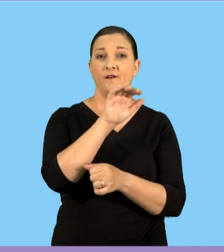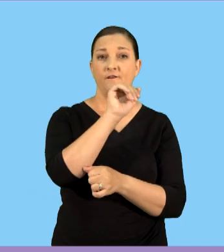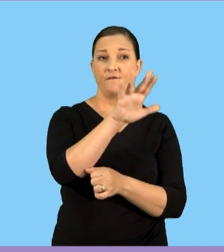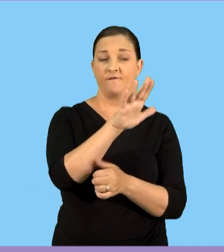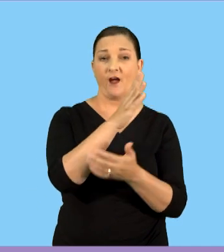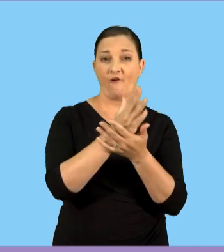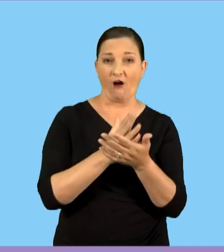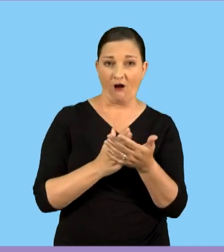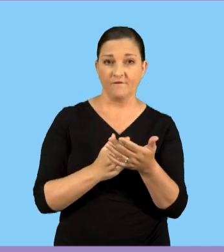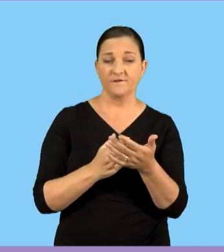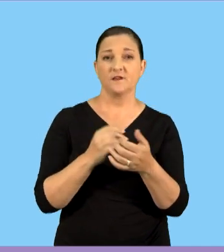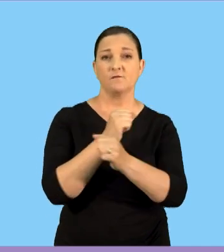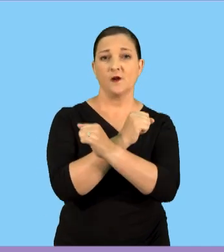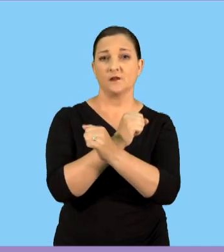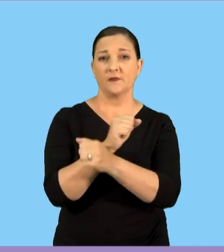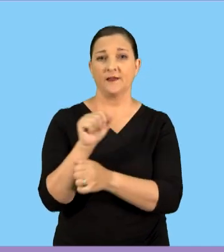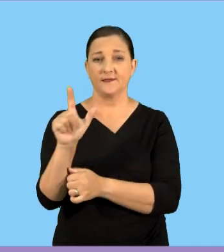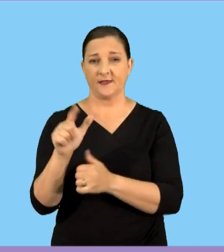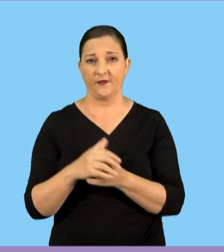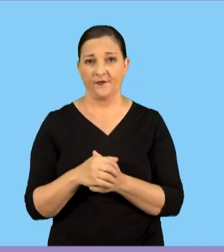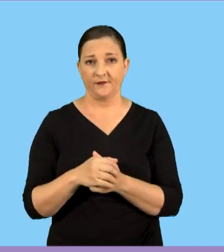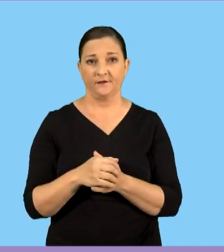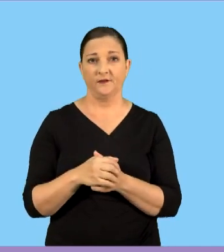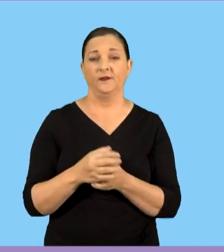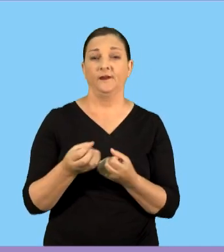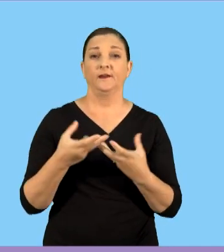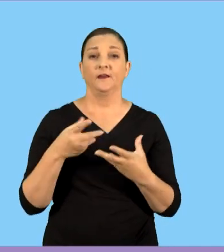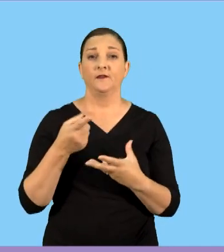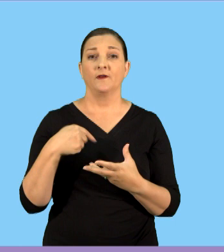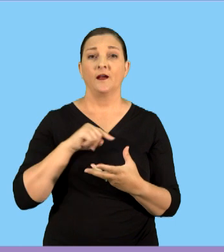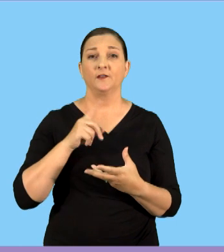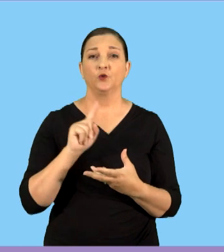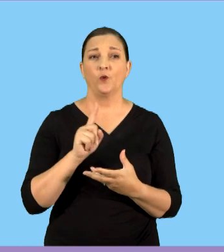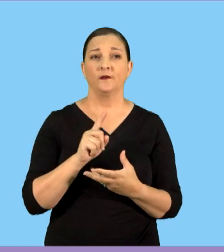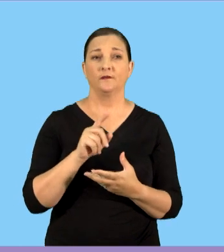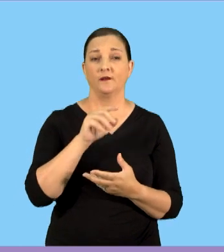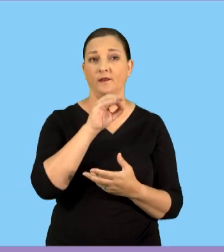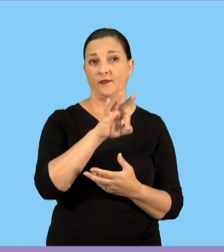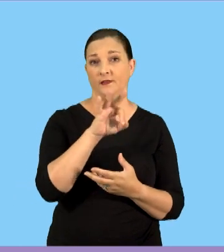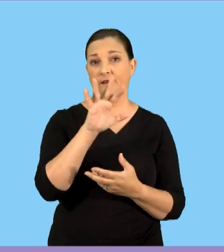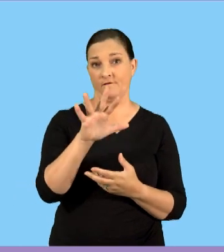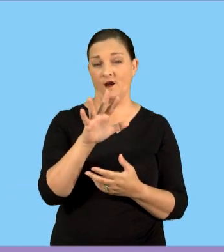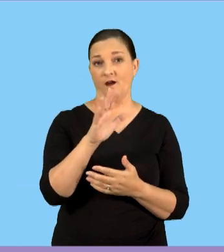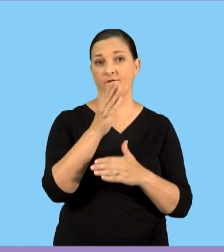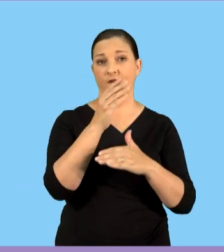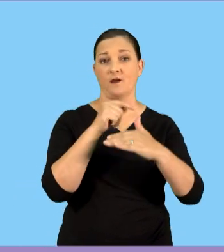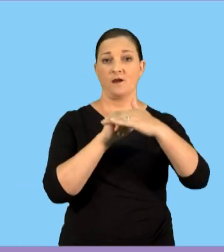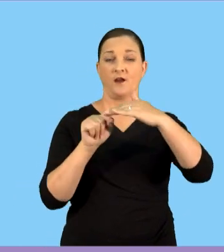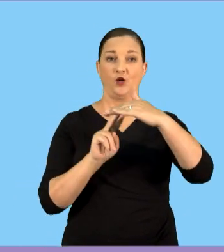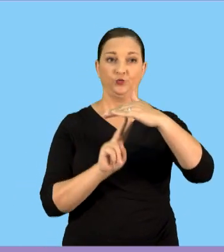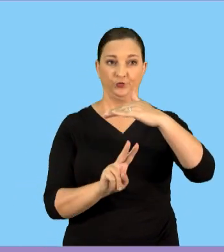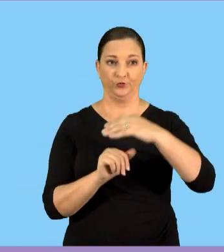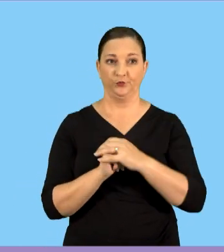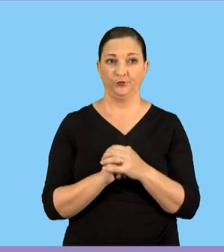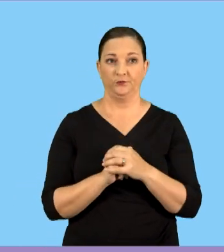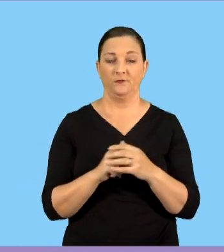7. So 5 halves multiplied by 7 gives us a total of 35 halves.